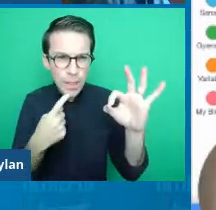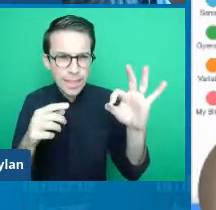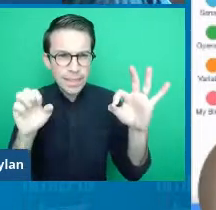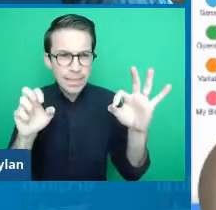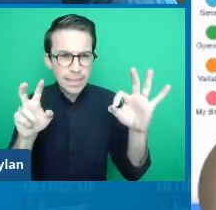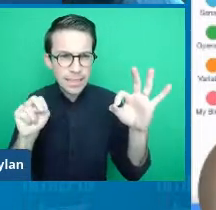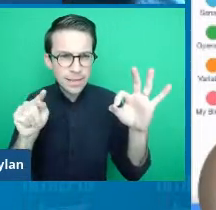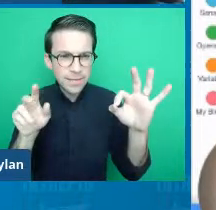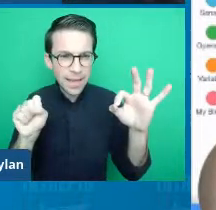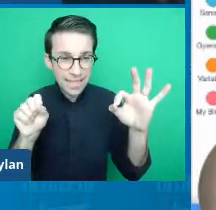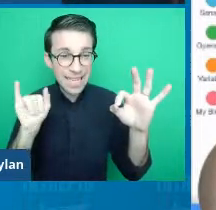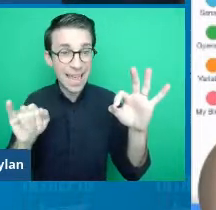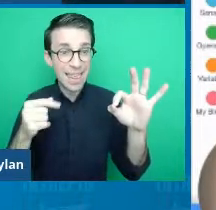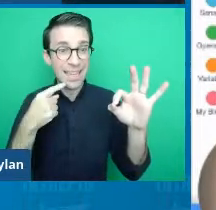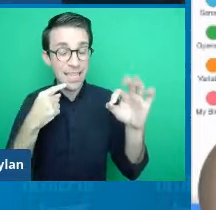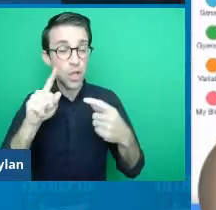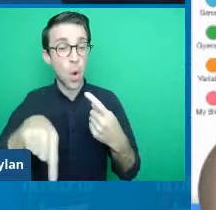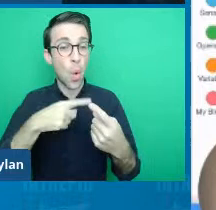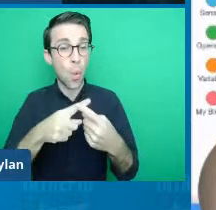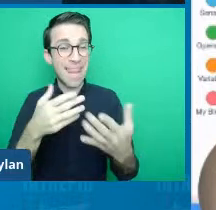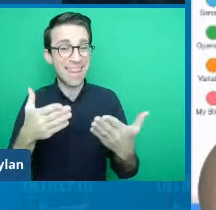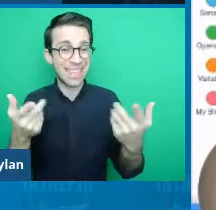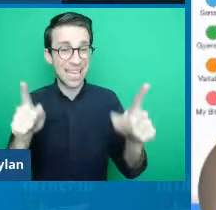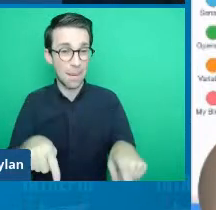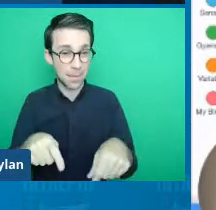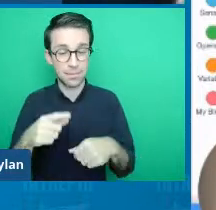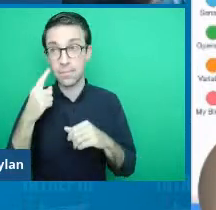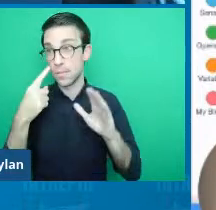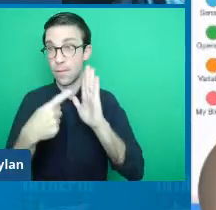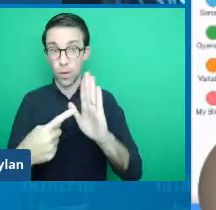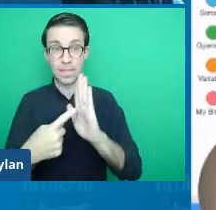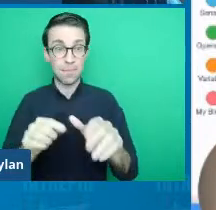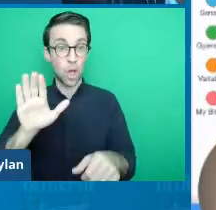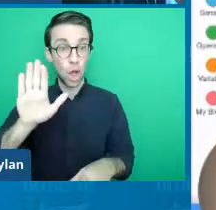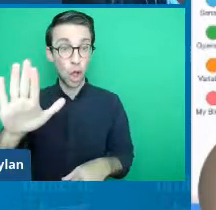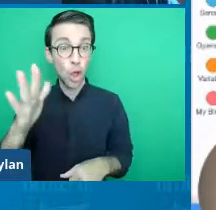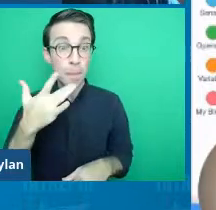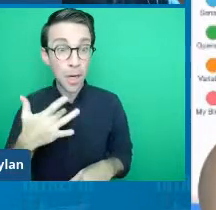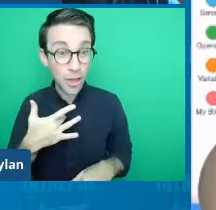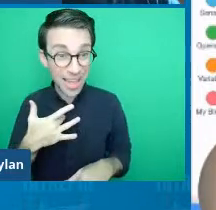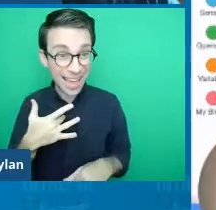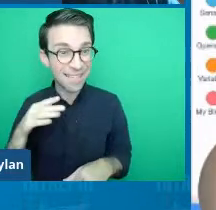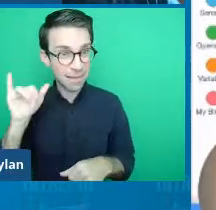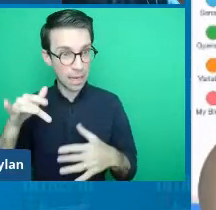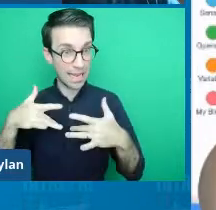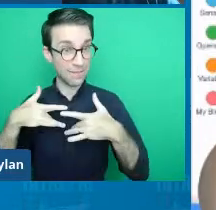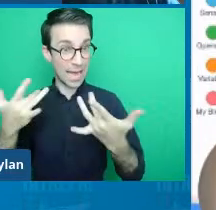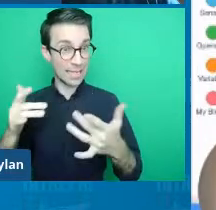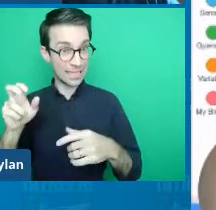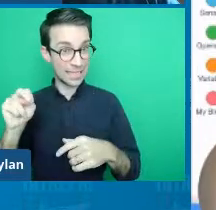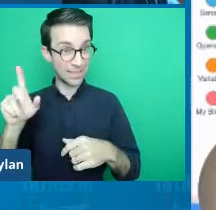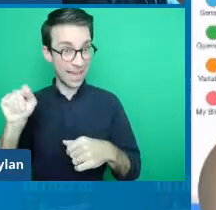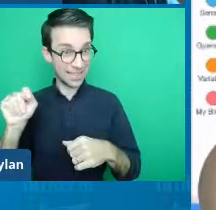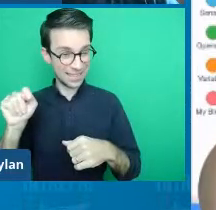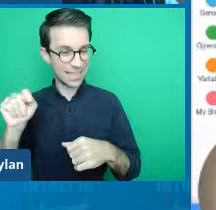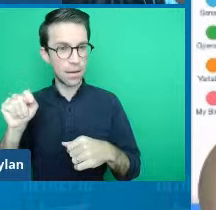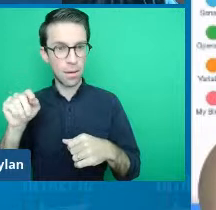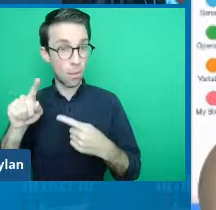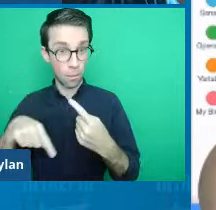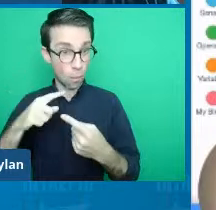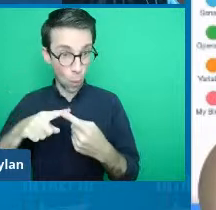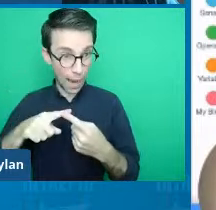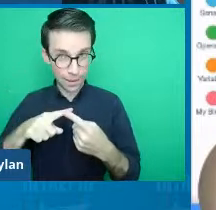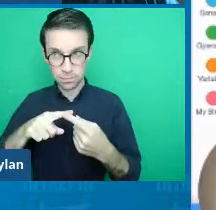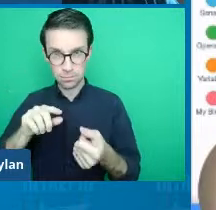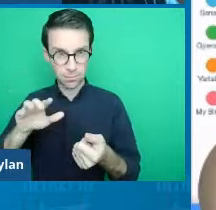things happen. For example, your birthday is an event, and it happens on the same date that you were born, right? So the event that I